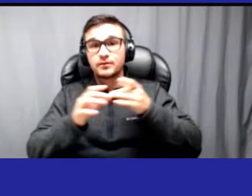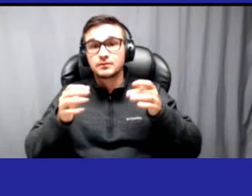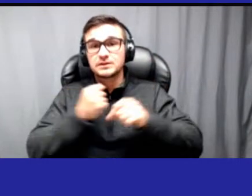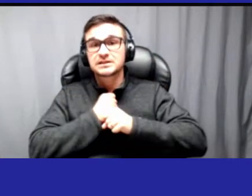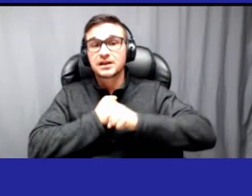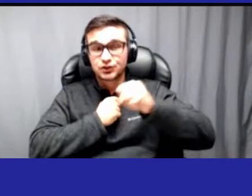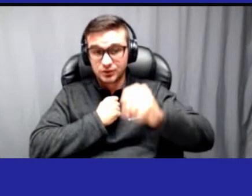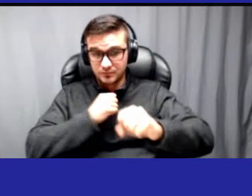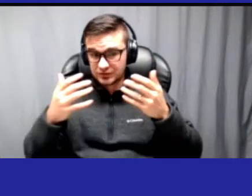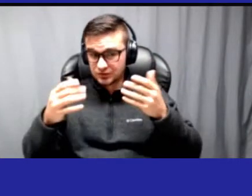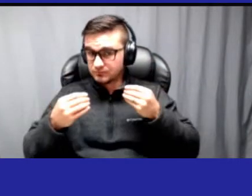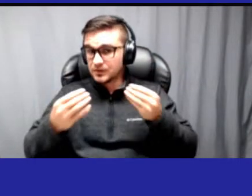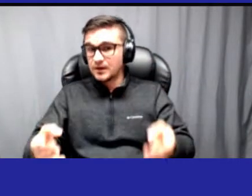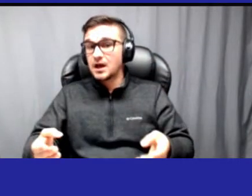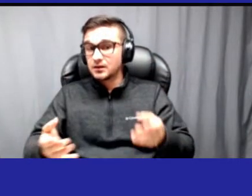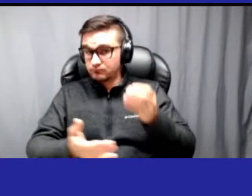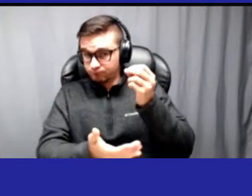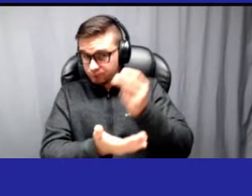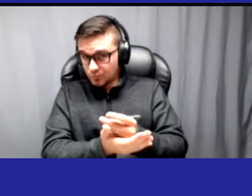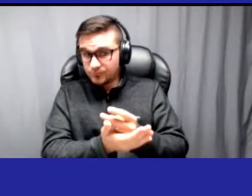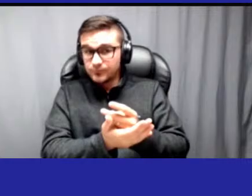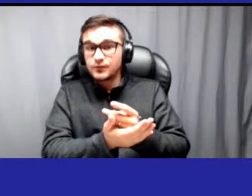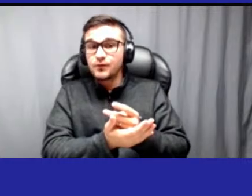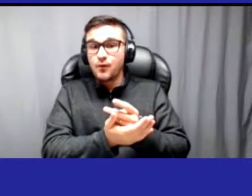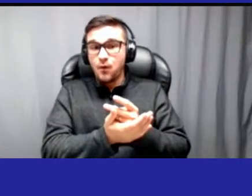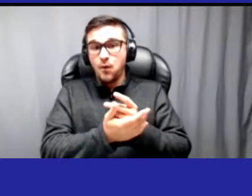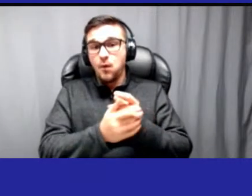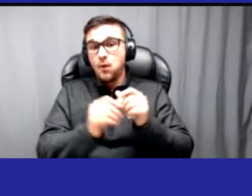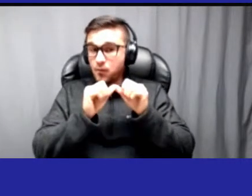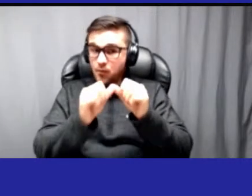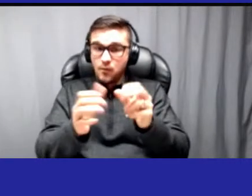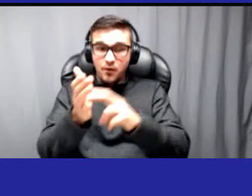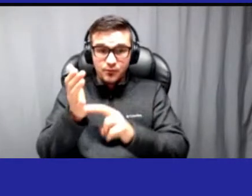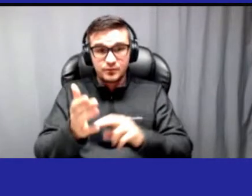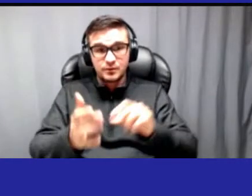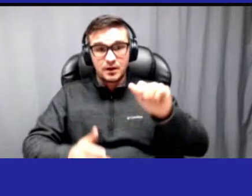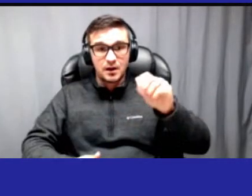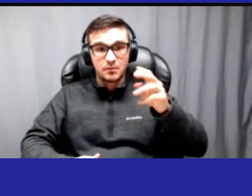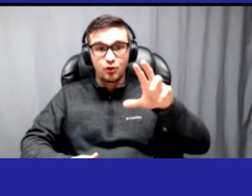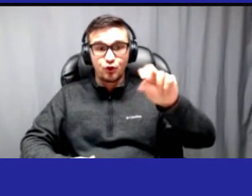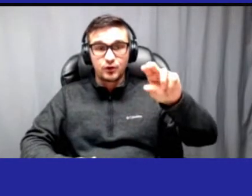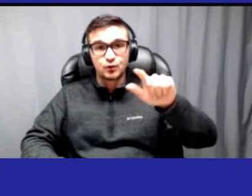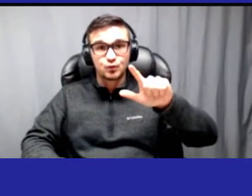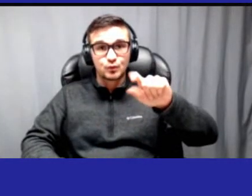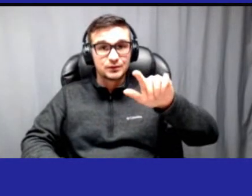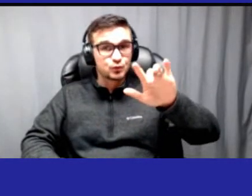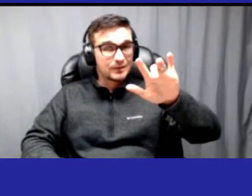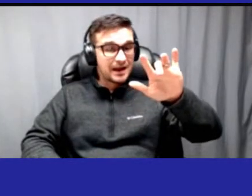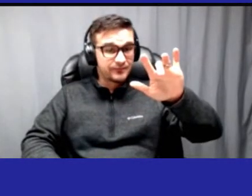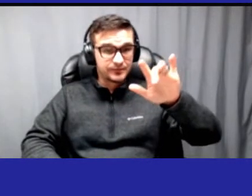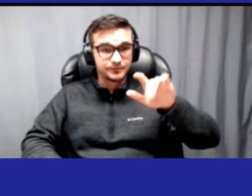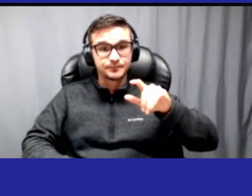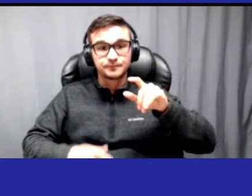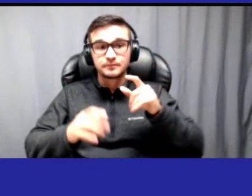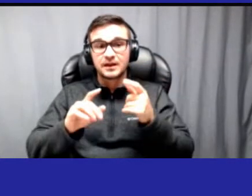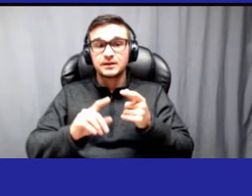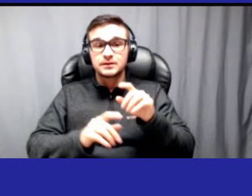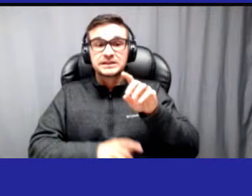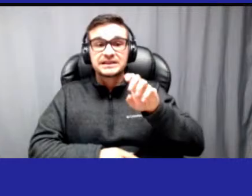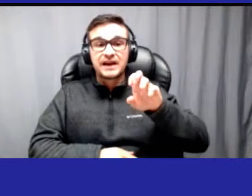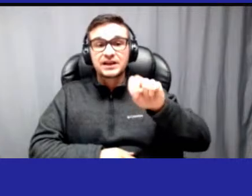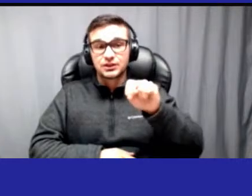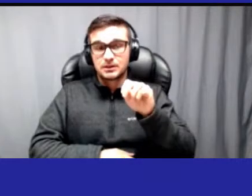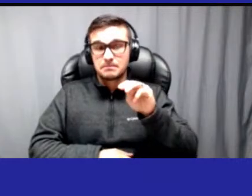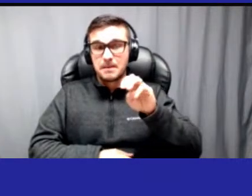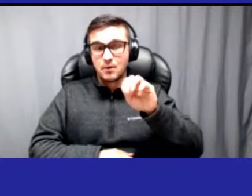and extended the contract through April 30th of 2025. A deviation memo was signed by Dr. Katz in April of 2025